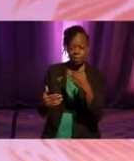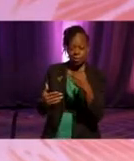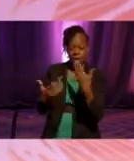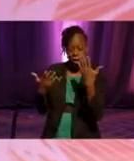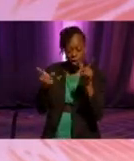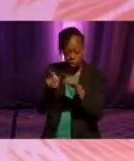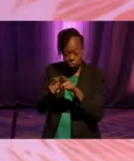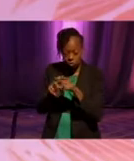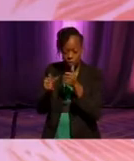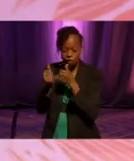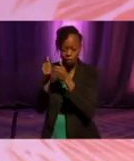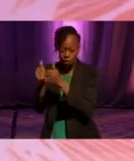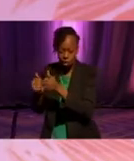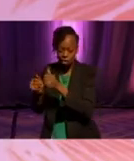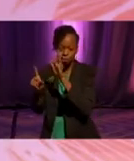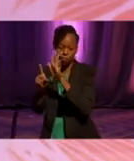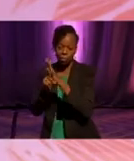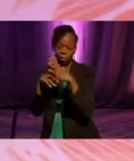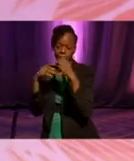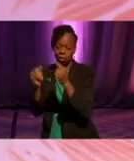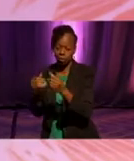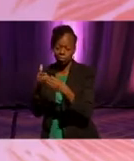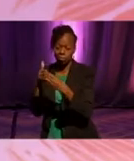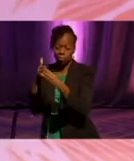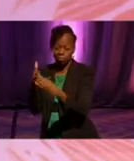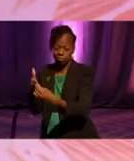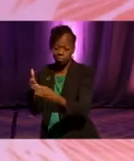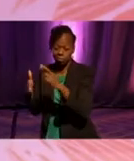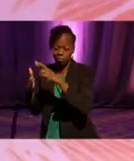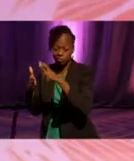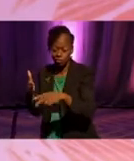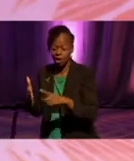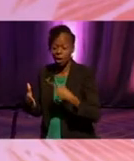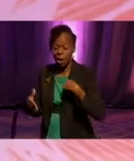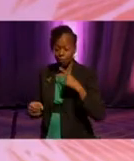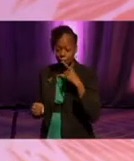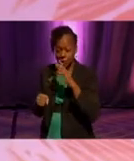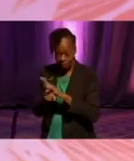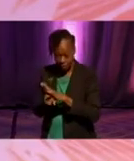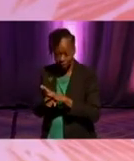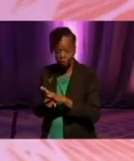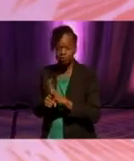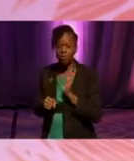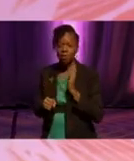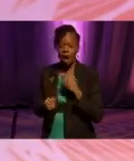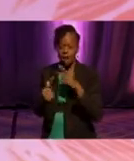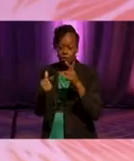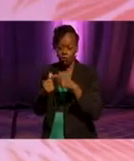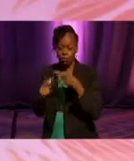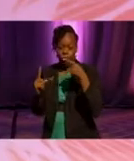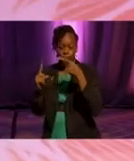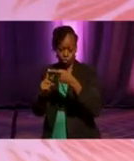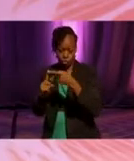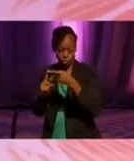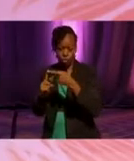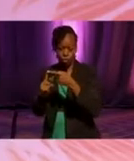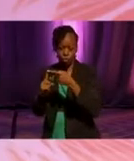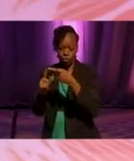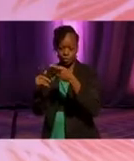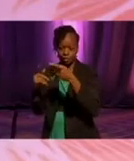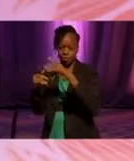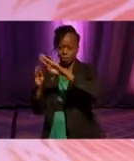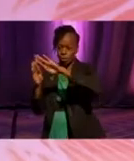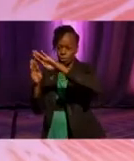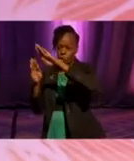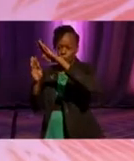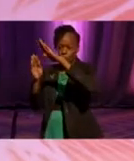public health guidelines. And as a result, I firmly believe that our first goal was to flatten the curve, which they did,